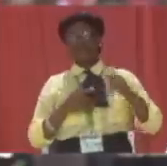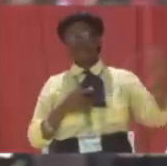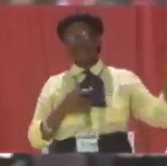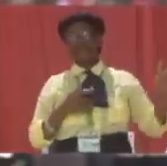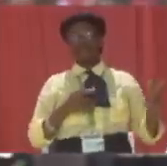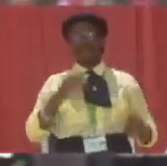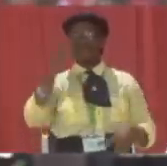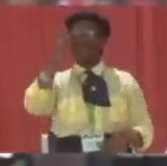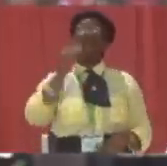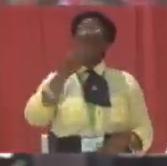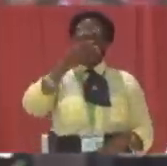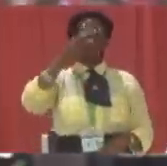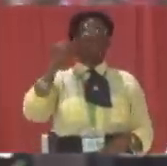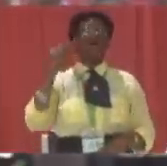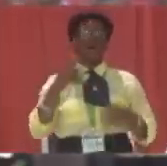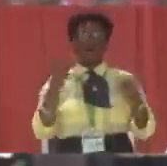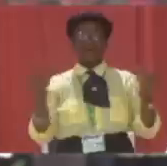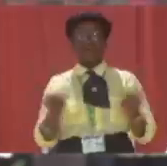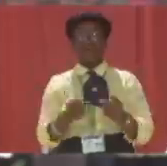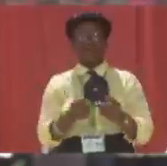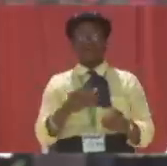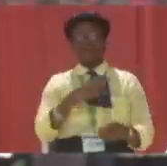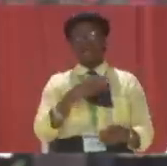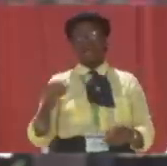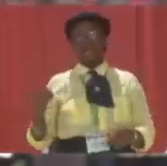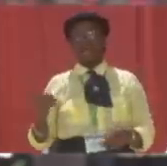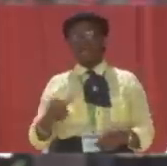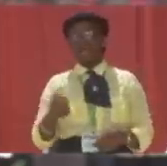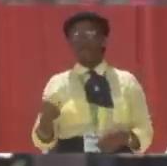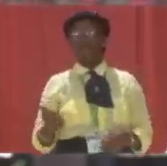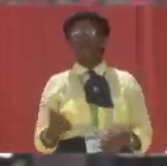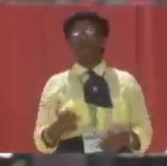And then there'll be a section right in the middle.